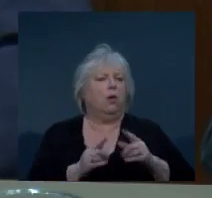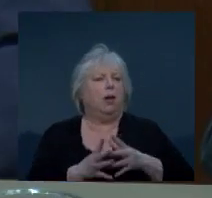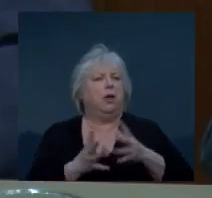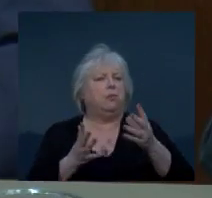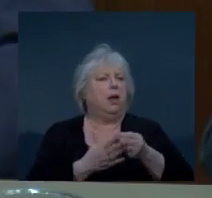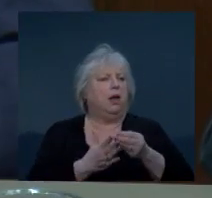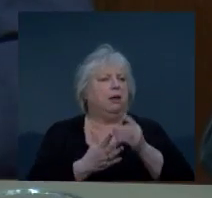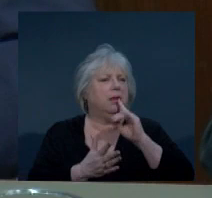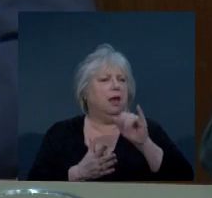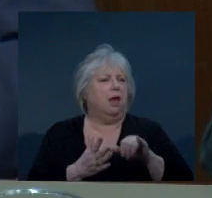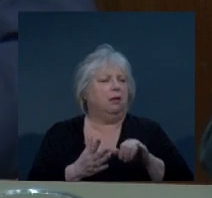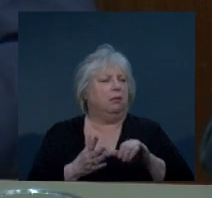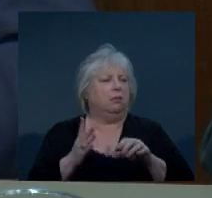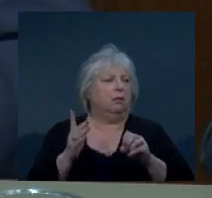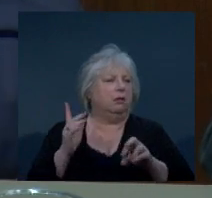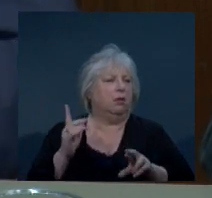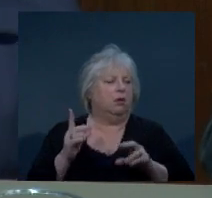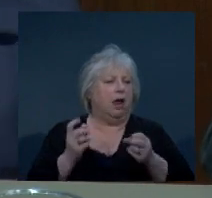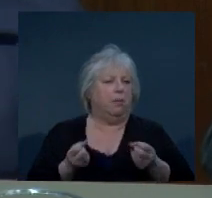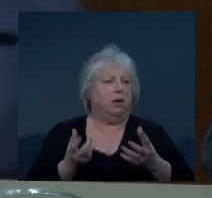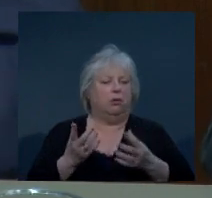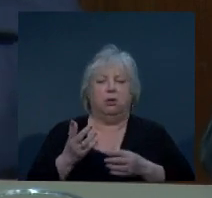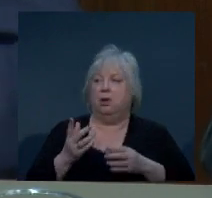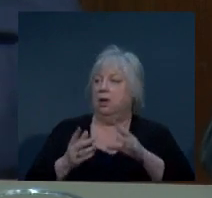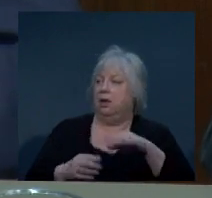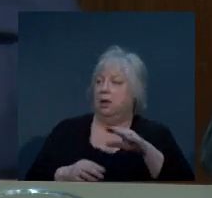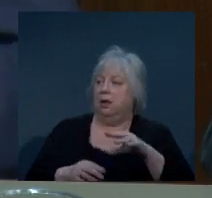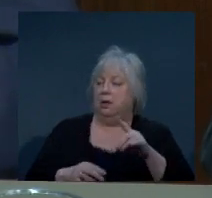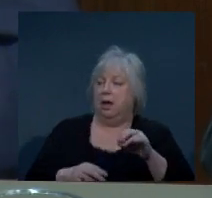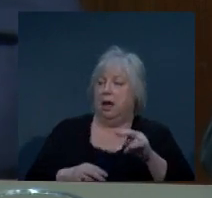sir? 20, Dana?